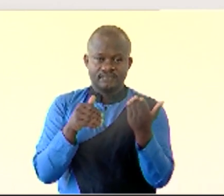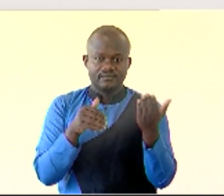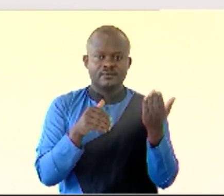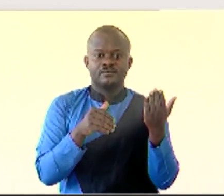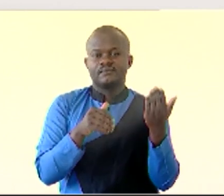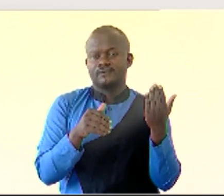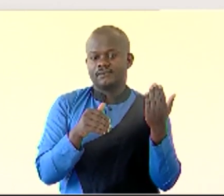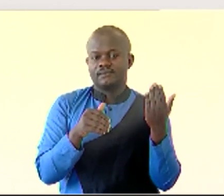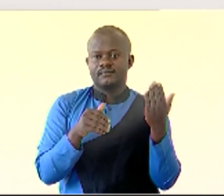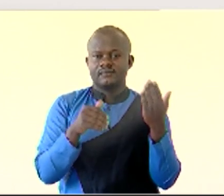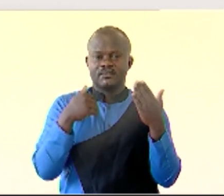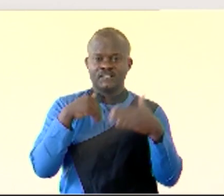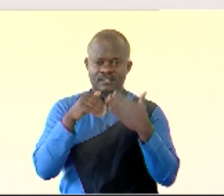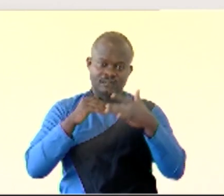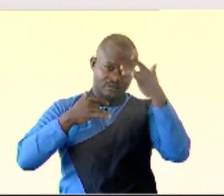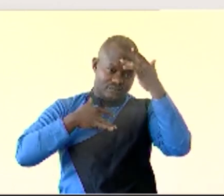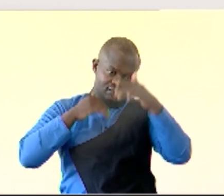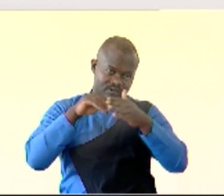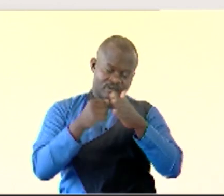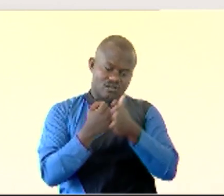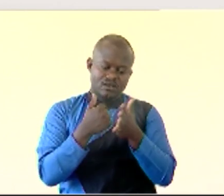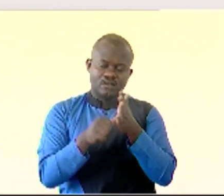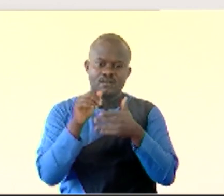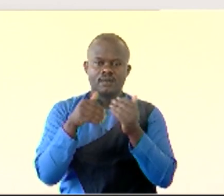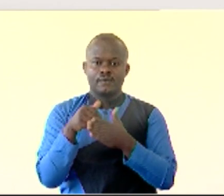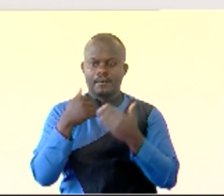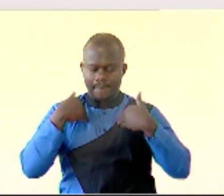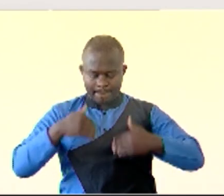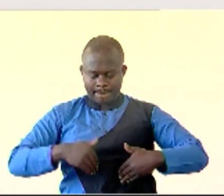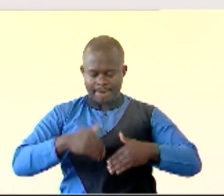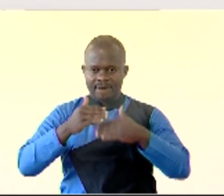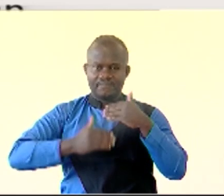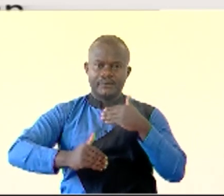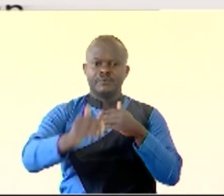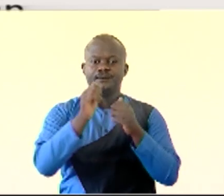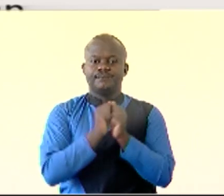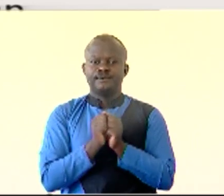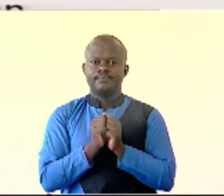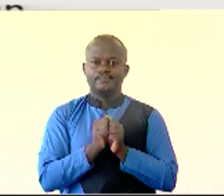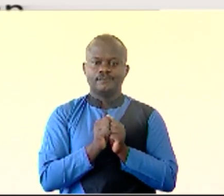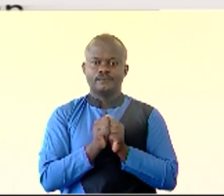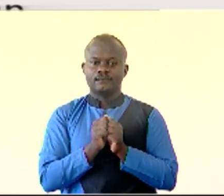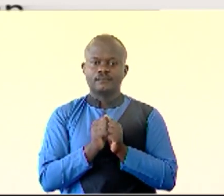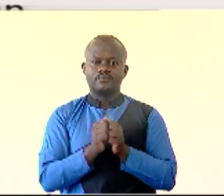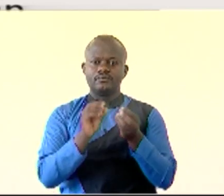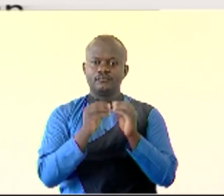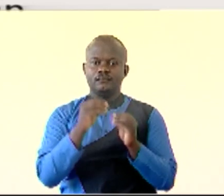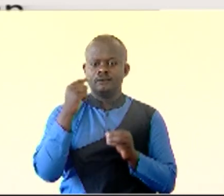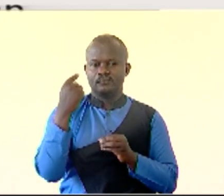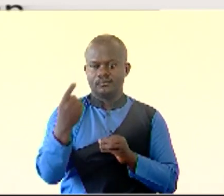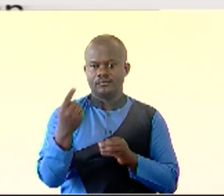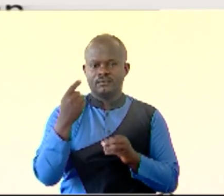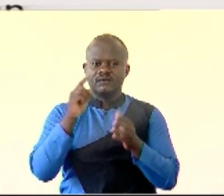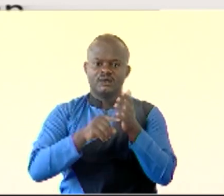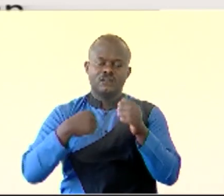fight these disease-causing agents or microorganisms in the following ways. Number one, there's what we